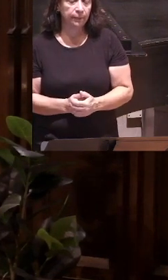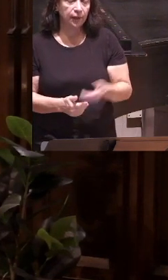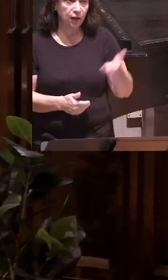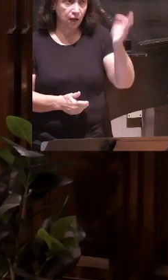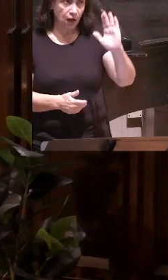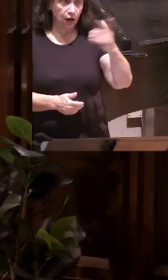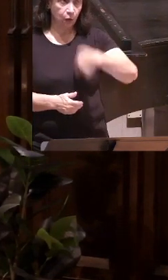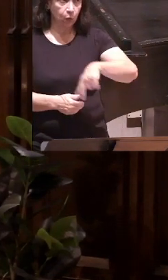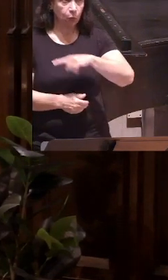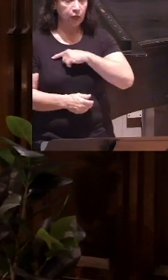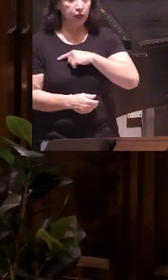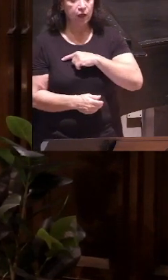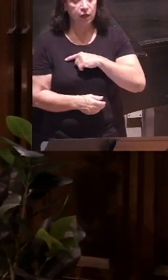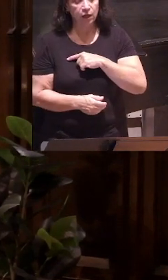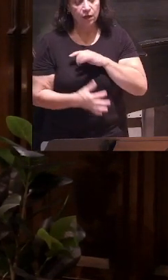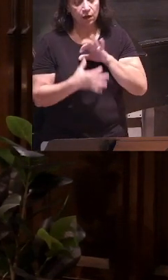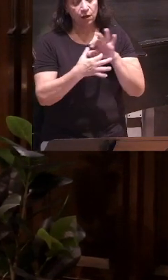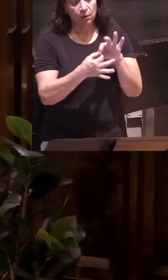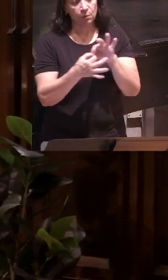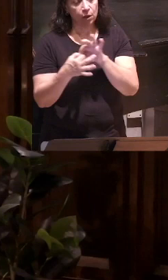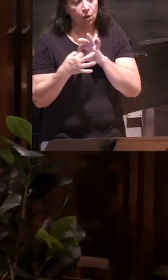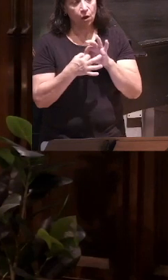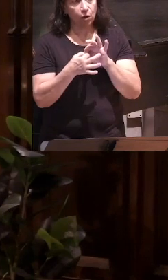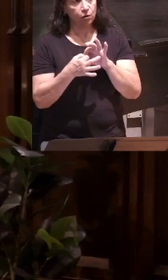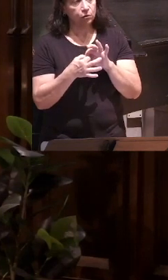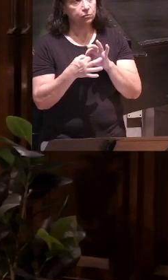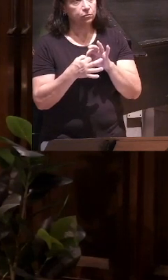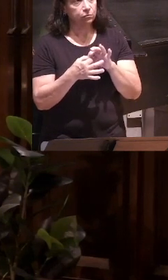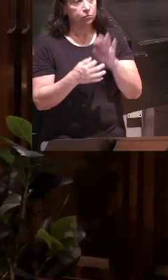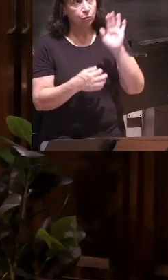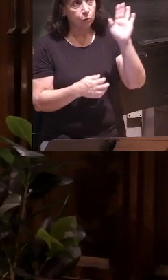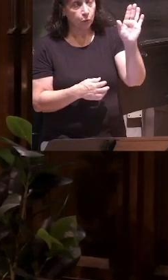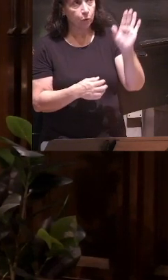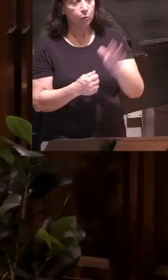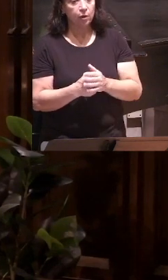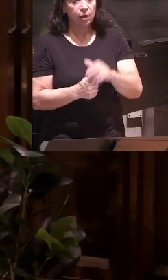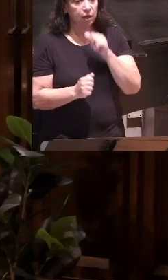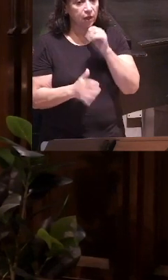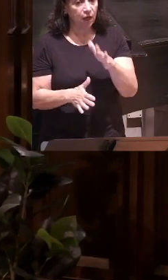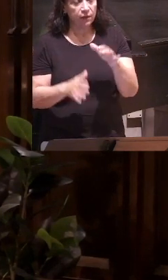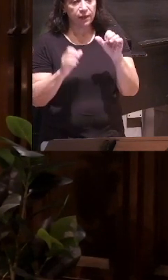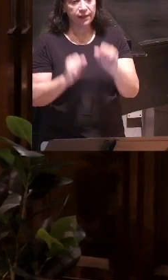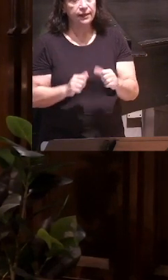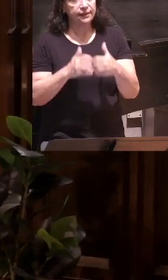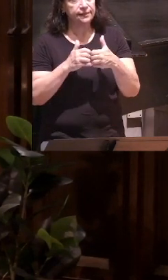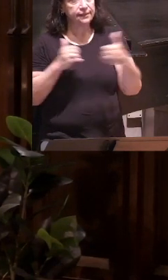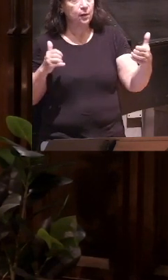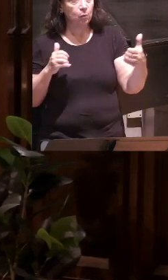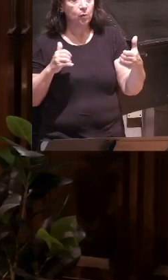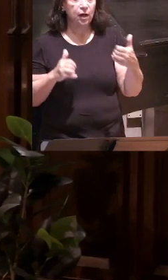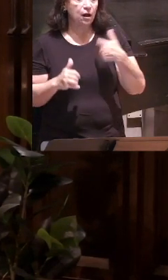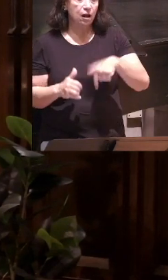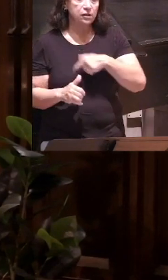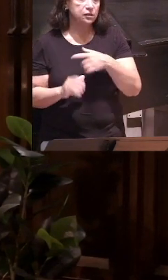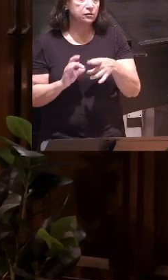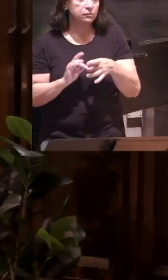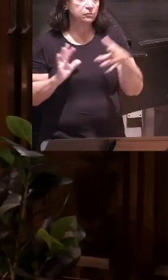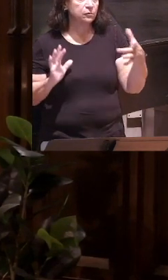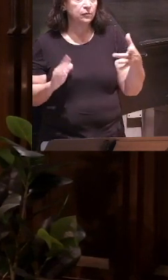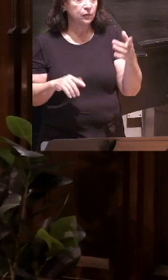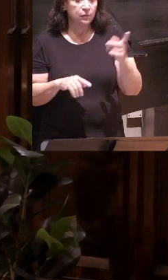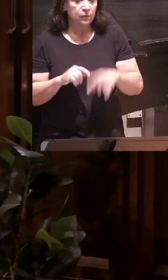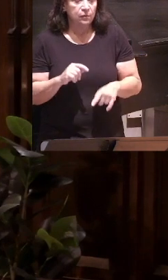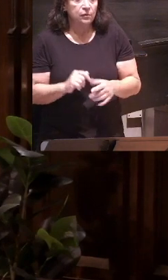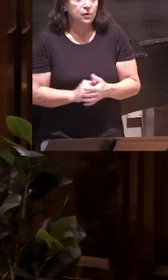God, we belong to you, and nothing could ever separate us from you.